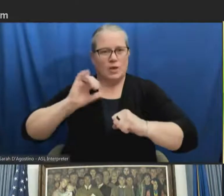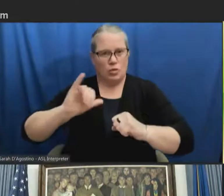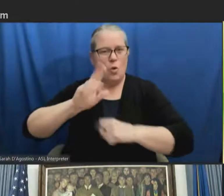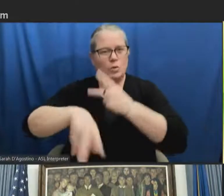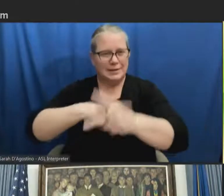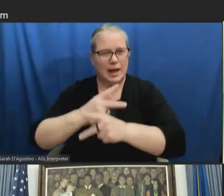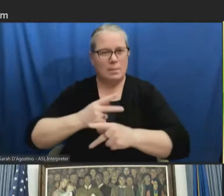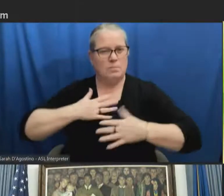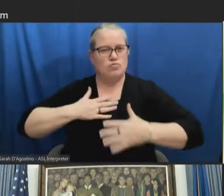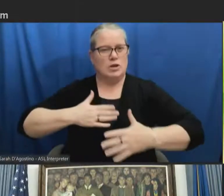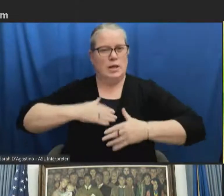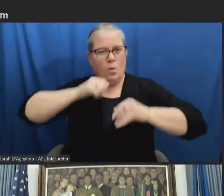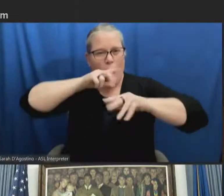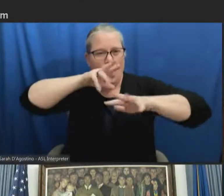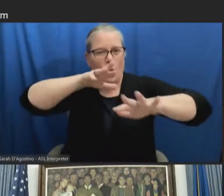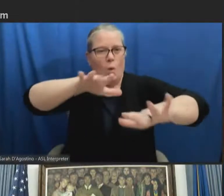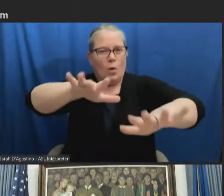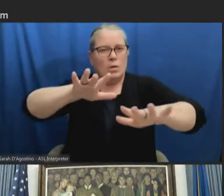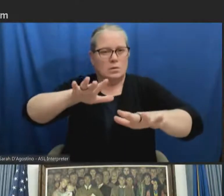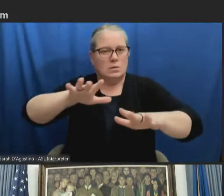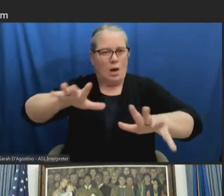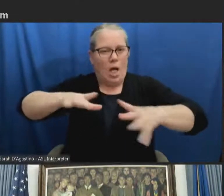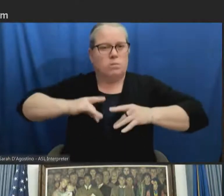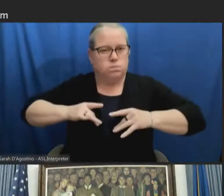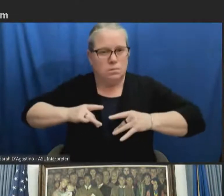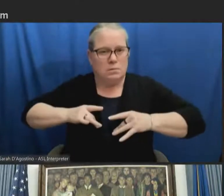past. Thank you both.